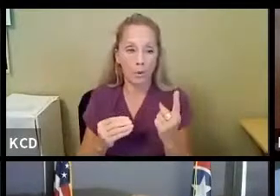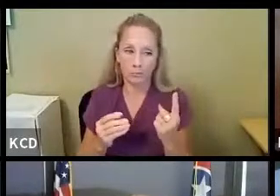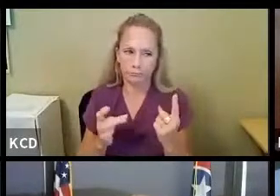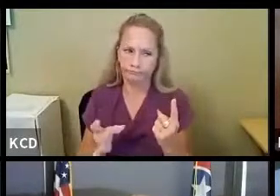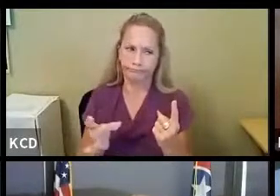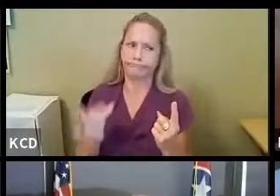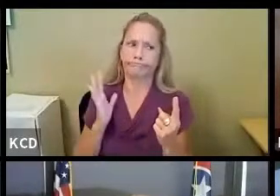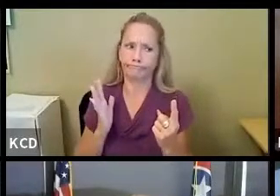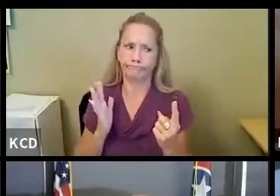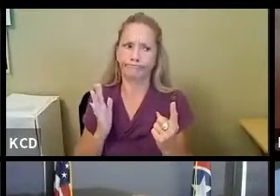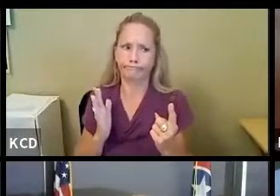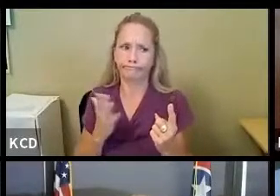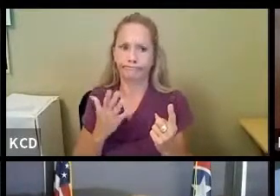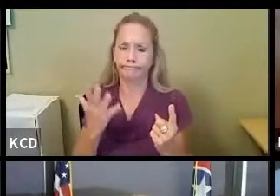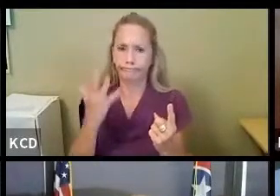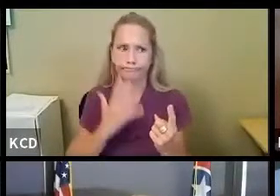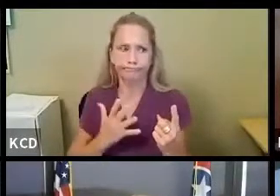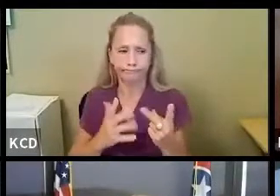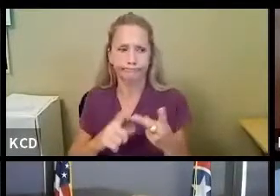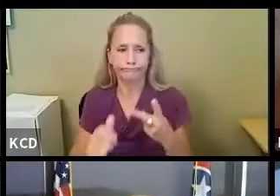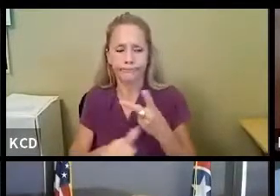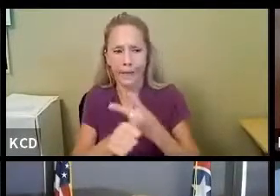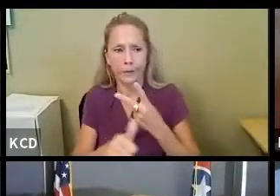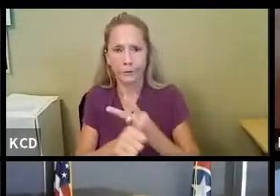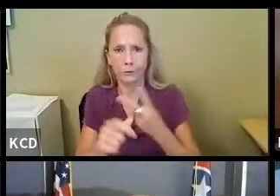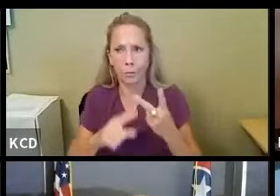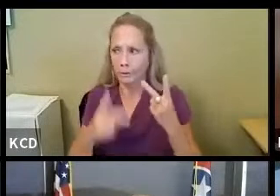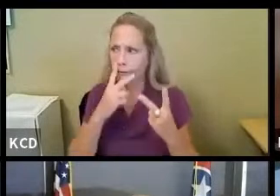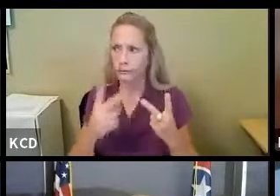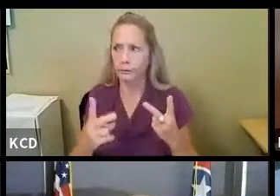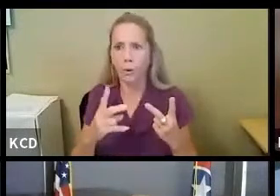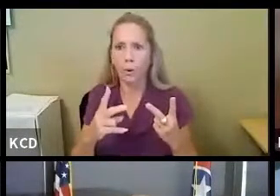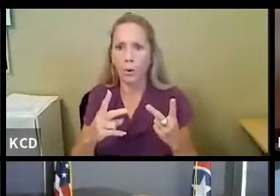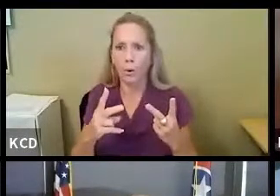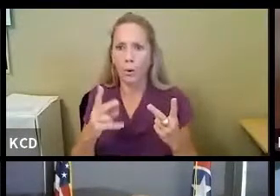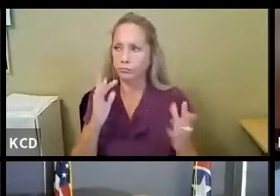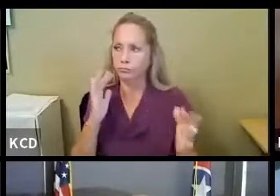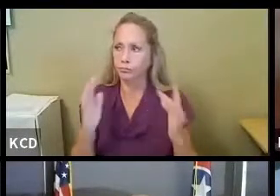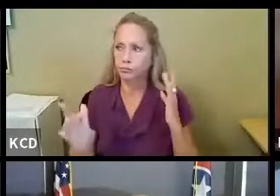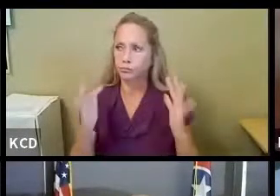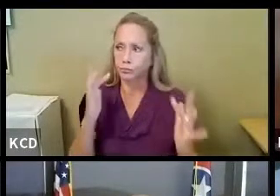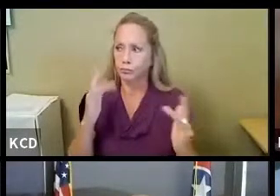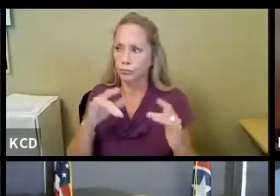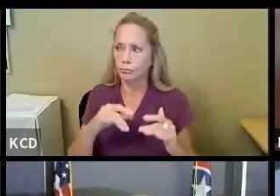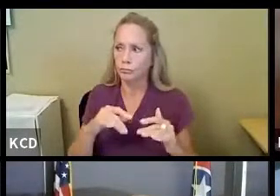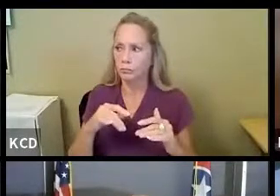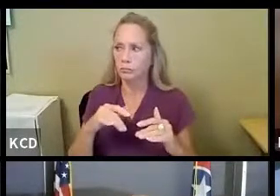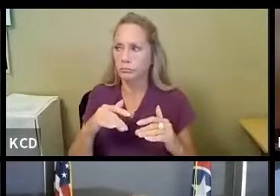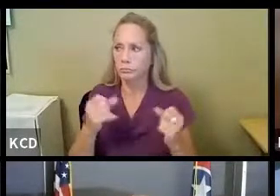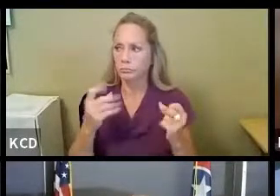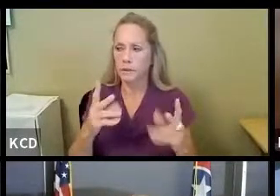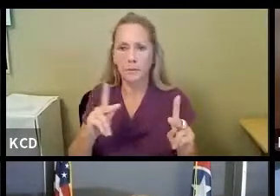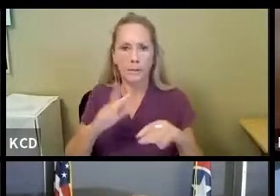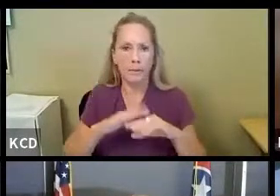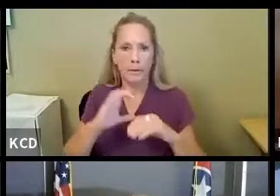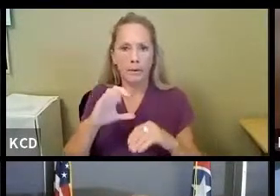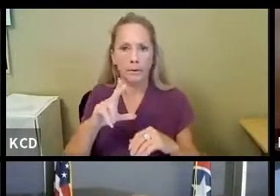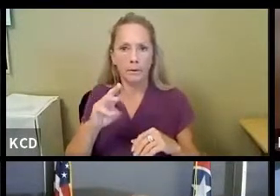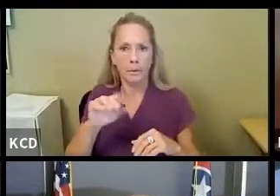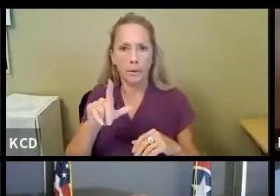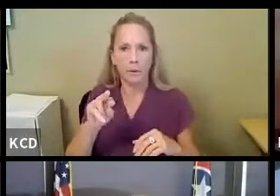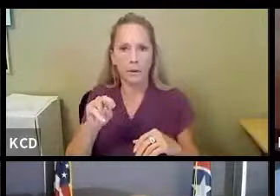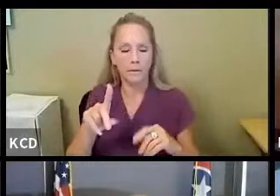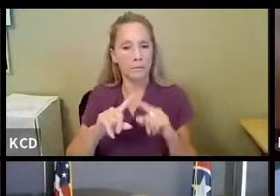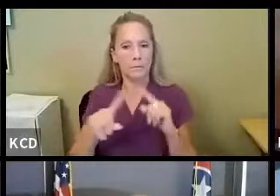very dangerous. My question would be, in the simplest way possible and in